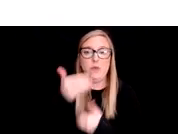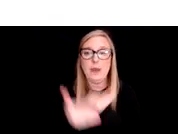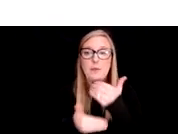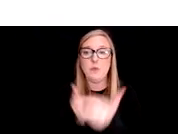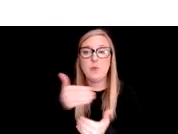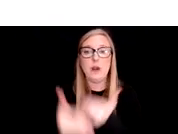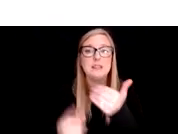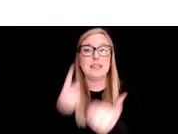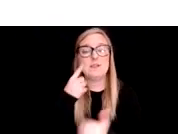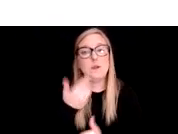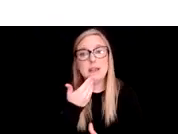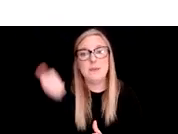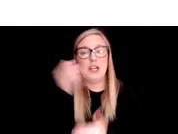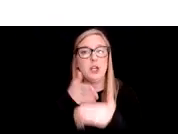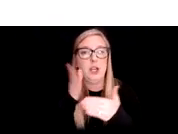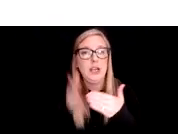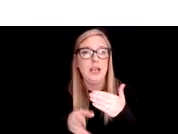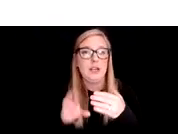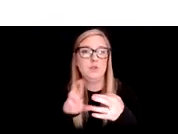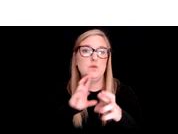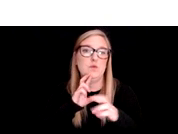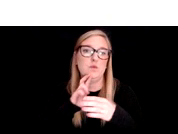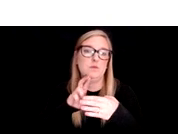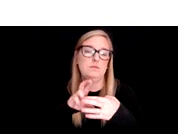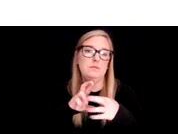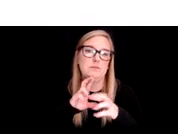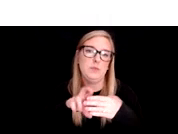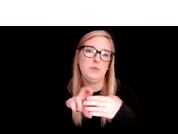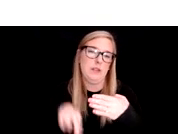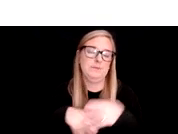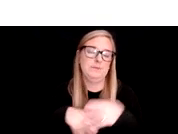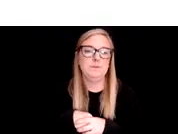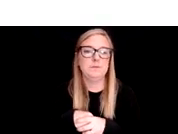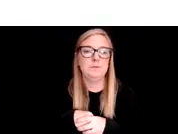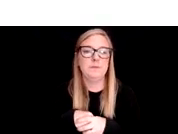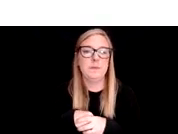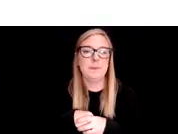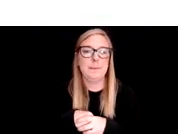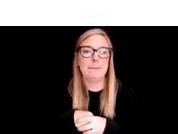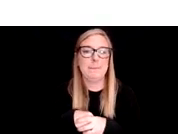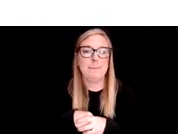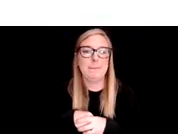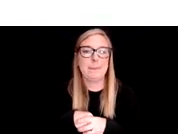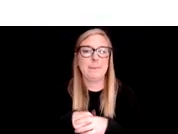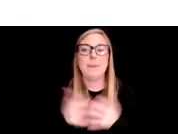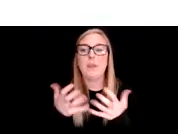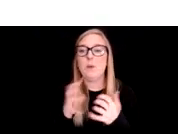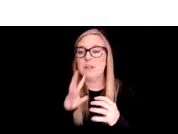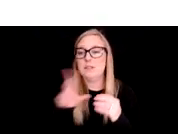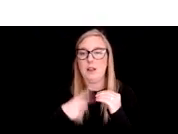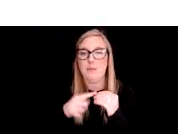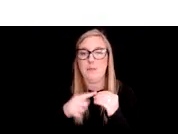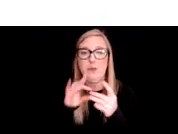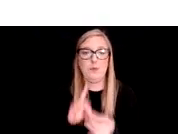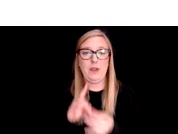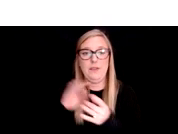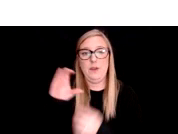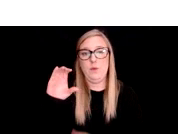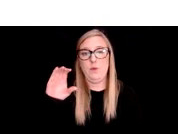end result. Before I get there, though, I did want to talk a little bit about the relevant WCAG 2.1